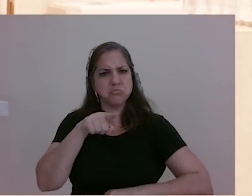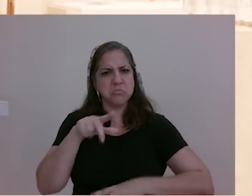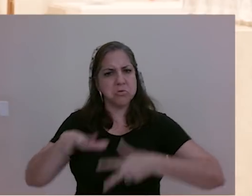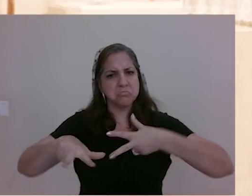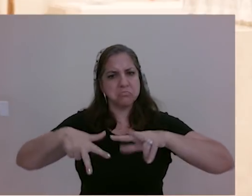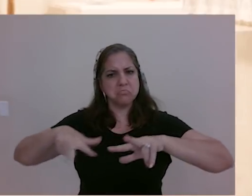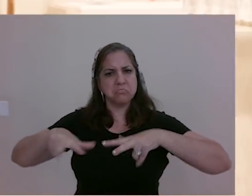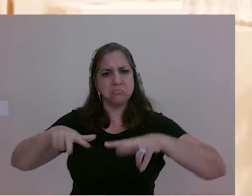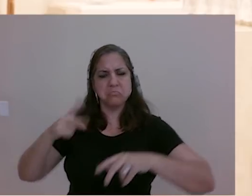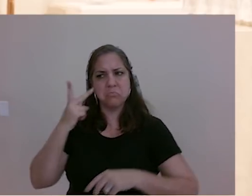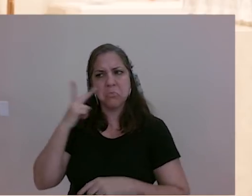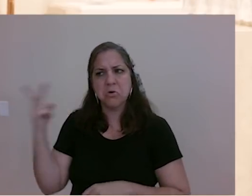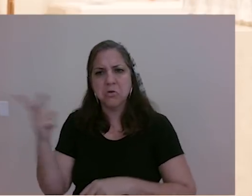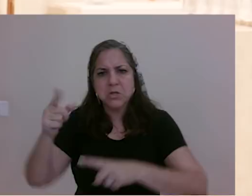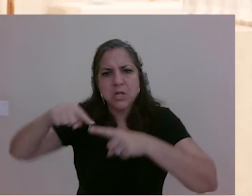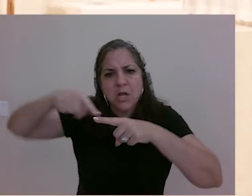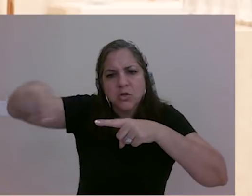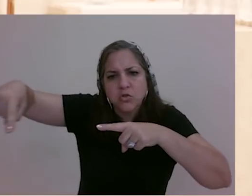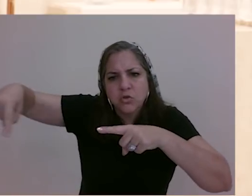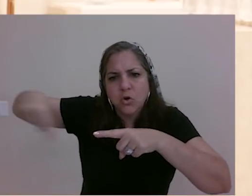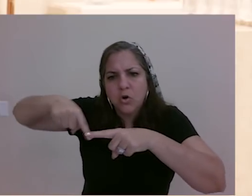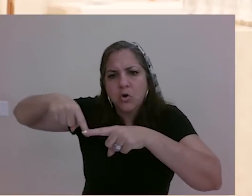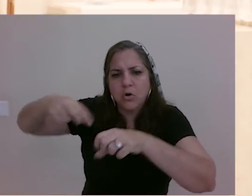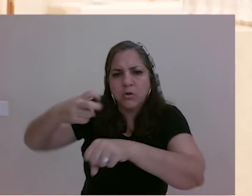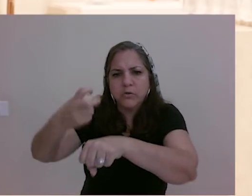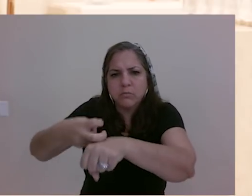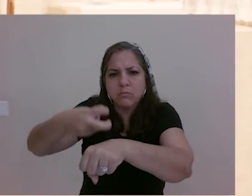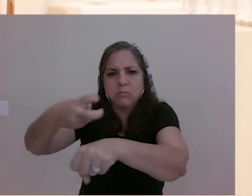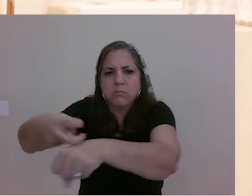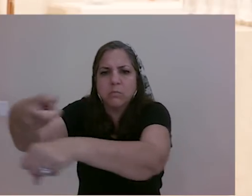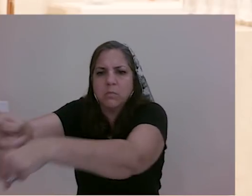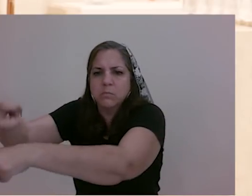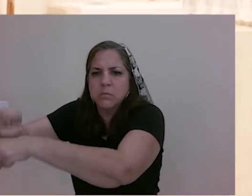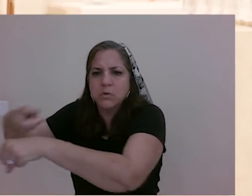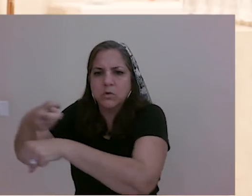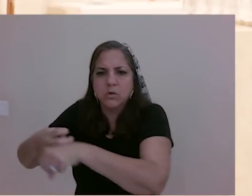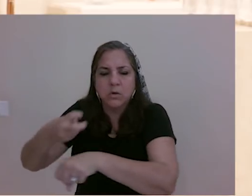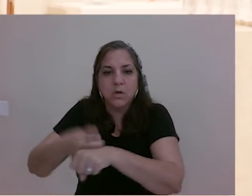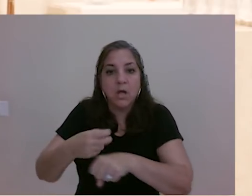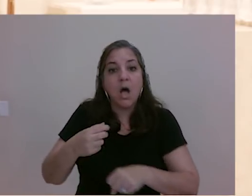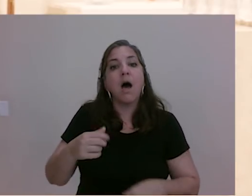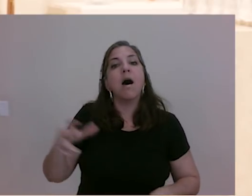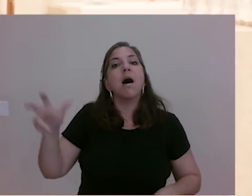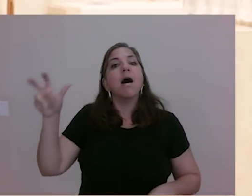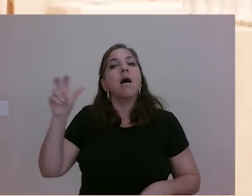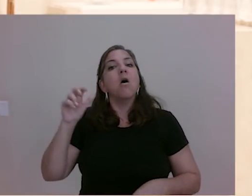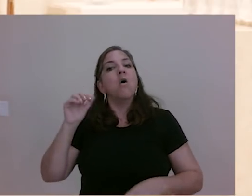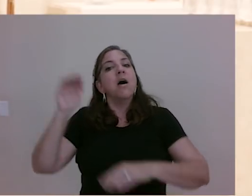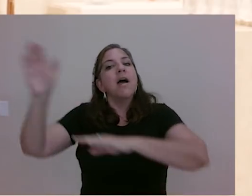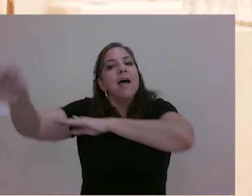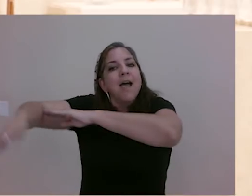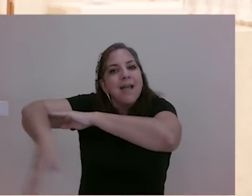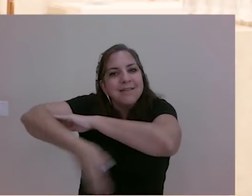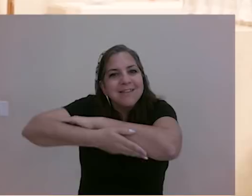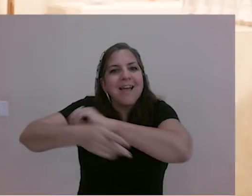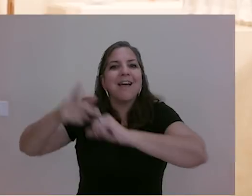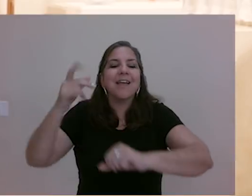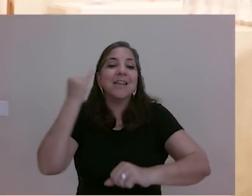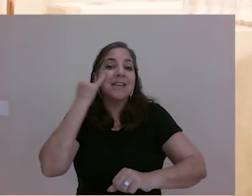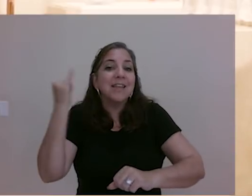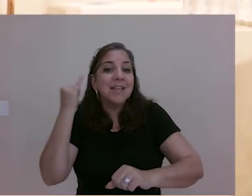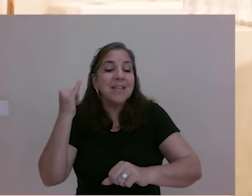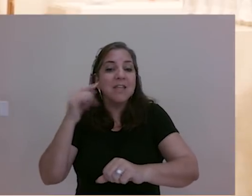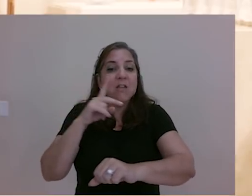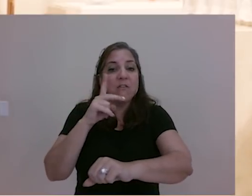seeing these little circles of stone around. And then I was told that what happens is at night, if the shepherd's far from home, he would take the sheep into